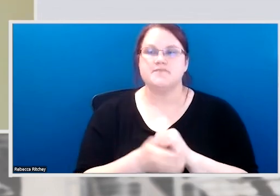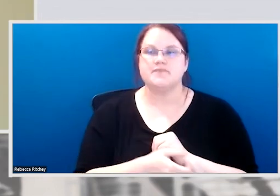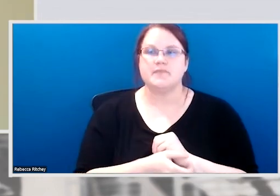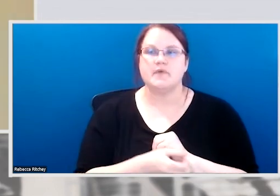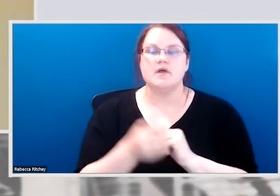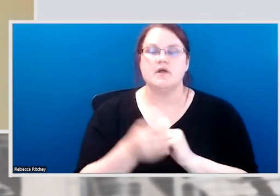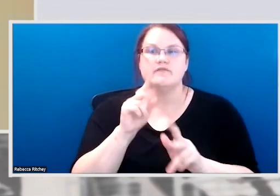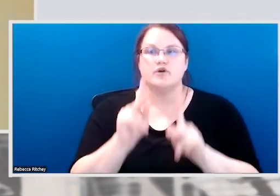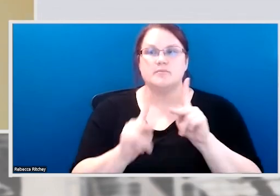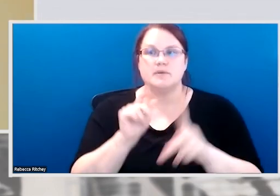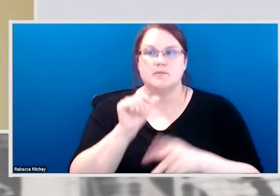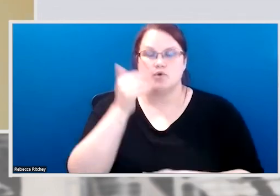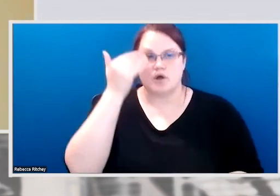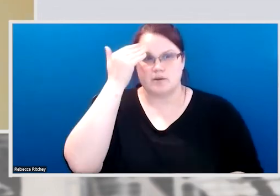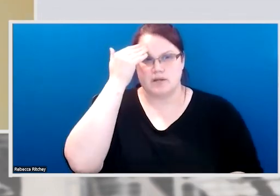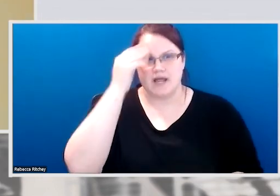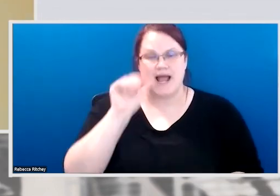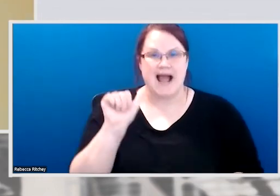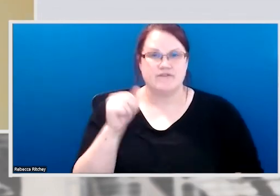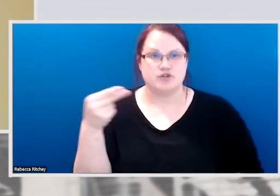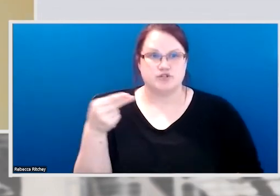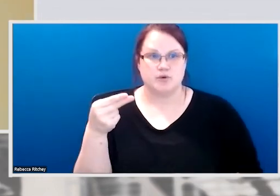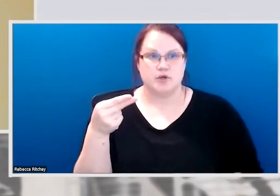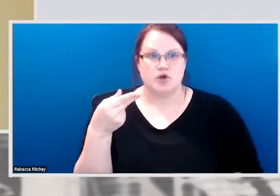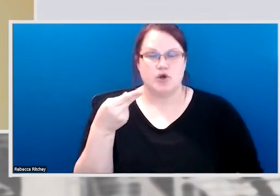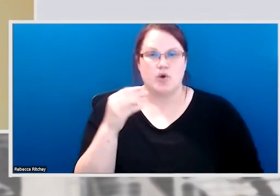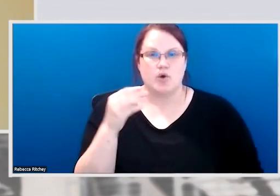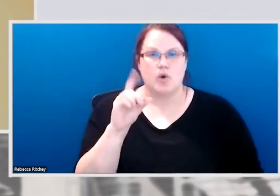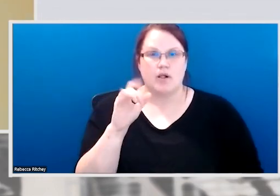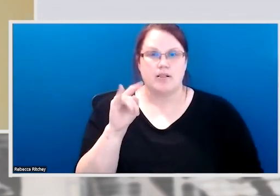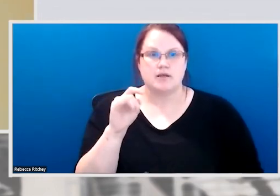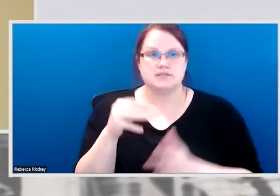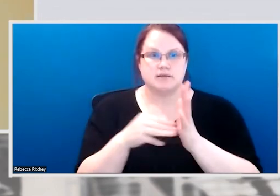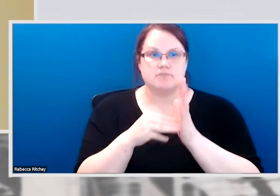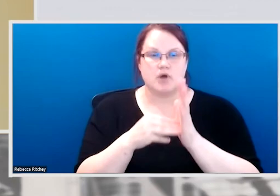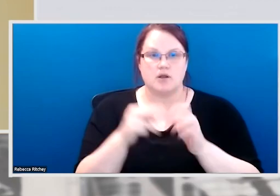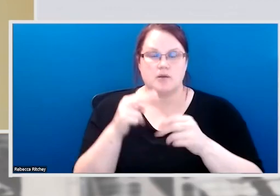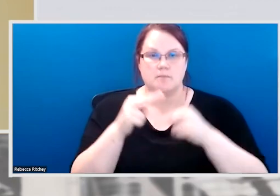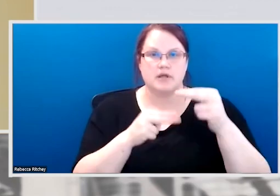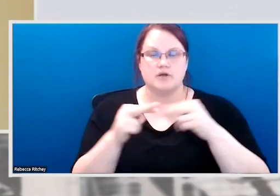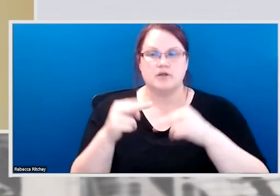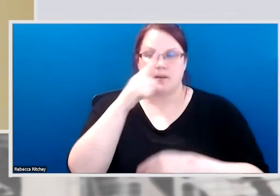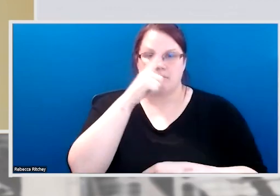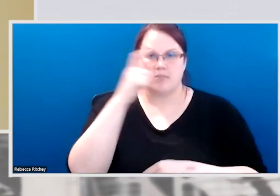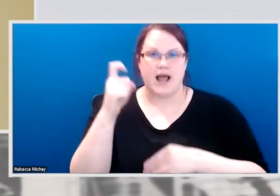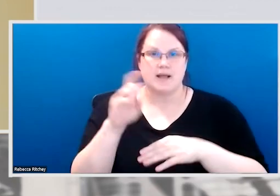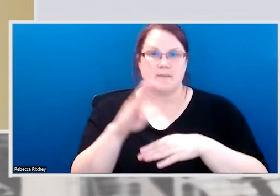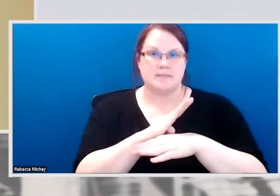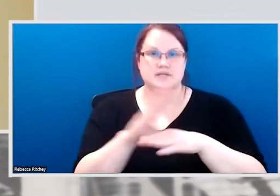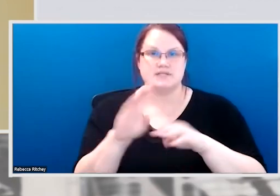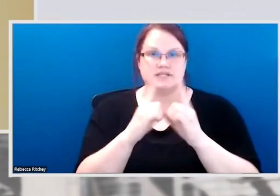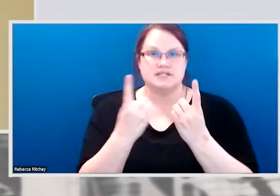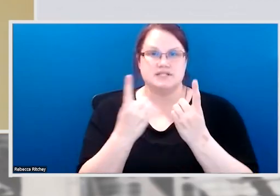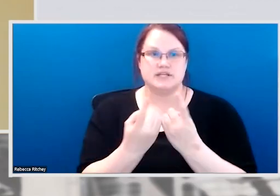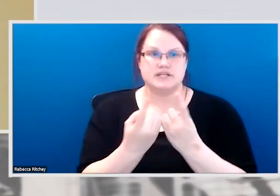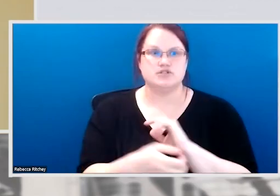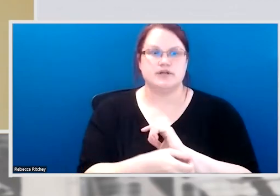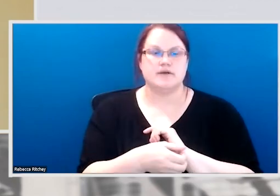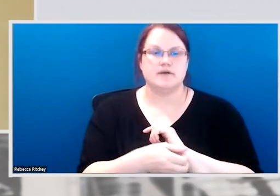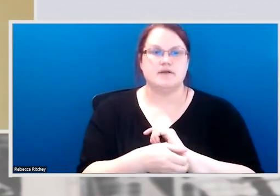are unaware, Avenues of Hope is essentially a holistic model for rebuilding Pittsburgh's Black business districts. Back in